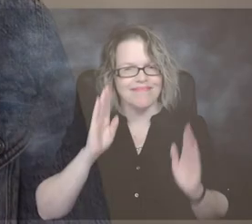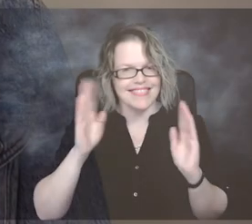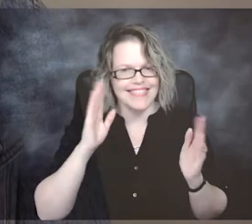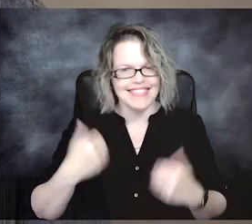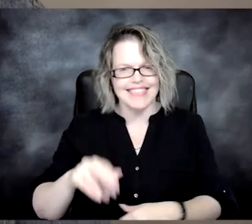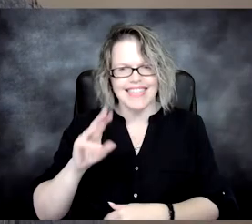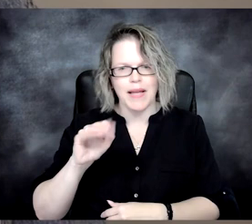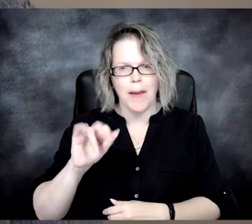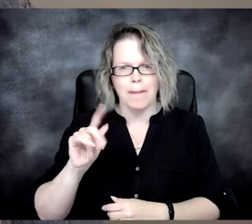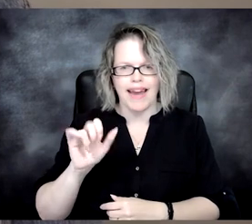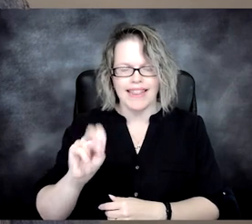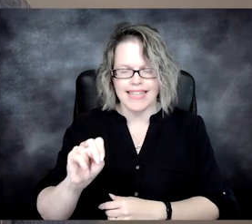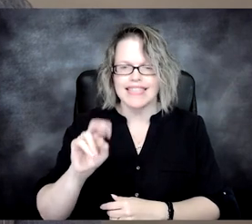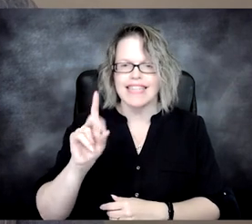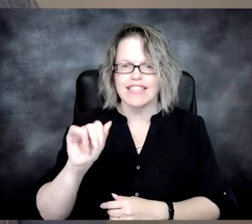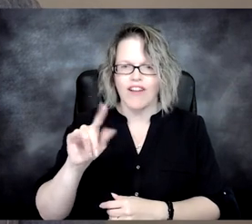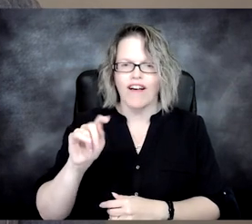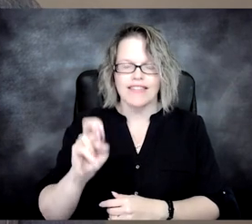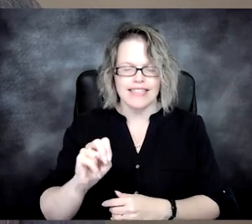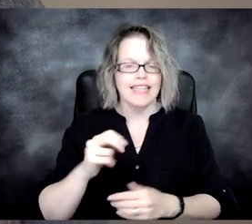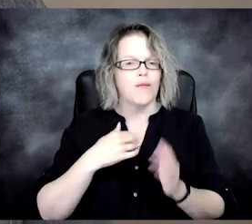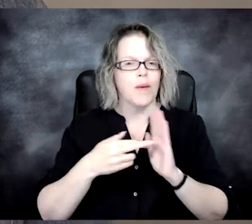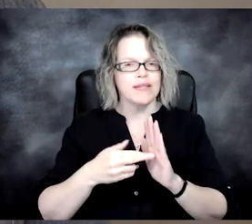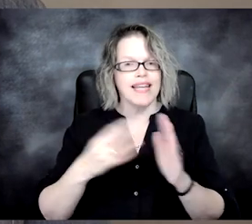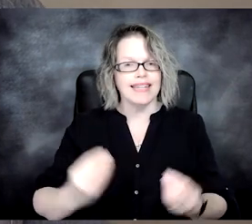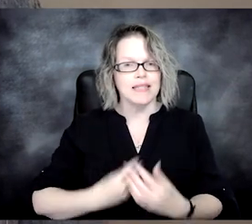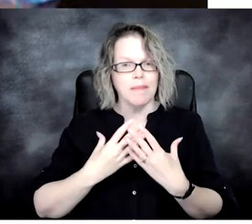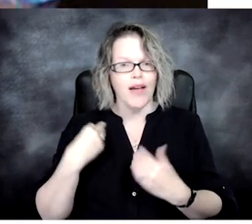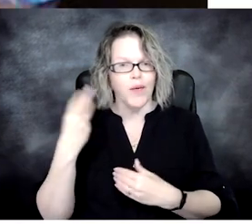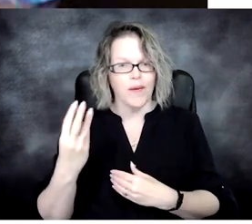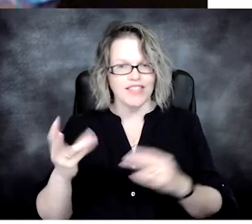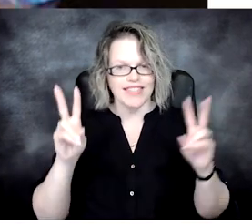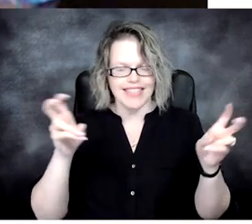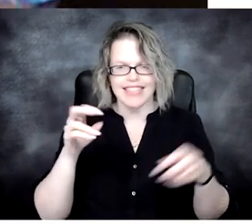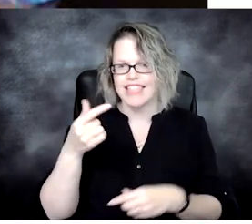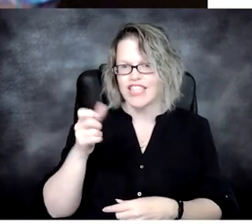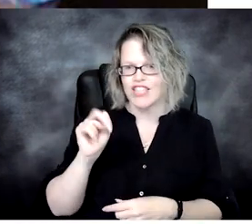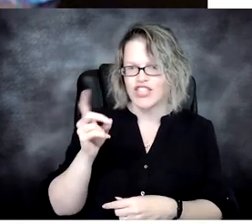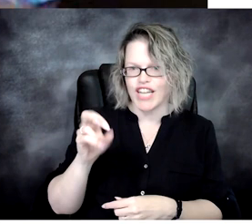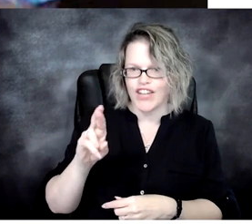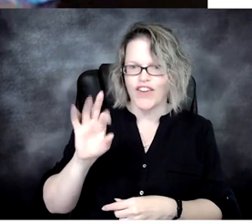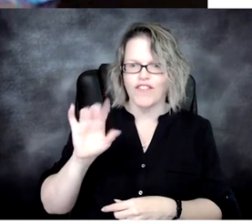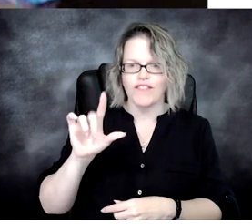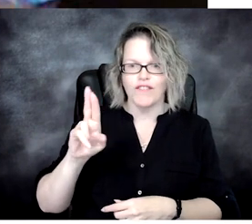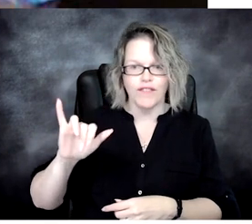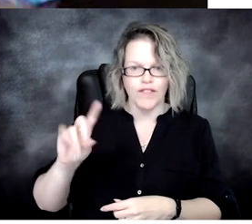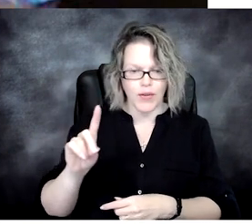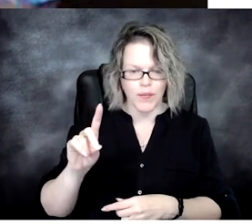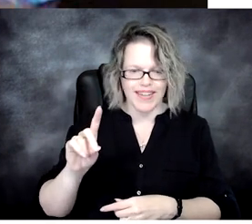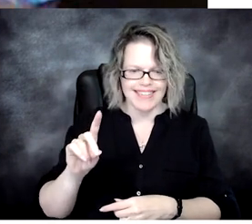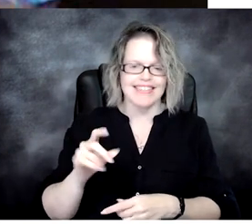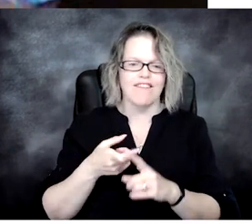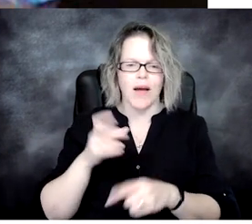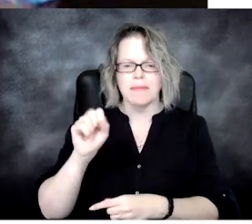Hi, I'm Madeline Dalton. I'm representing Inspire Washington, and this is the piece Gender Fluid by Samantha Kotalak with the teacher Krista